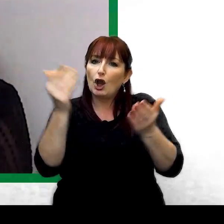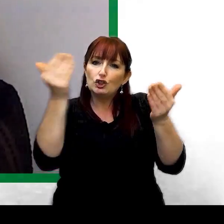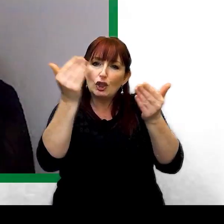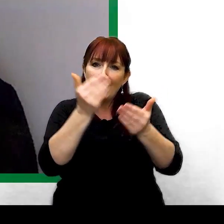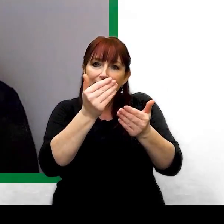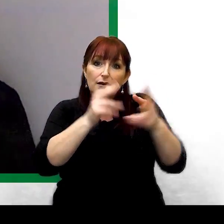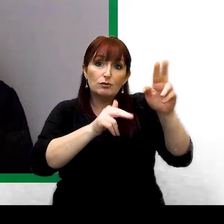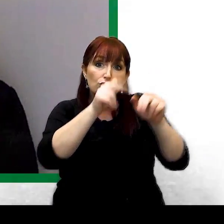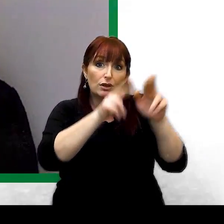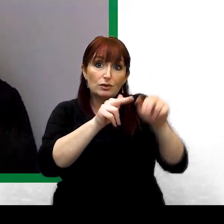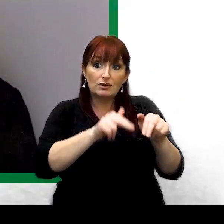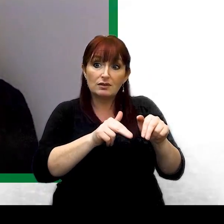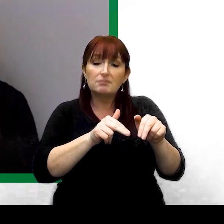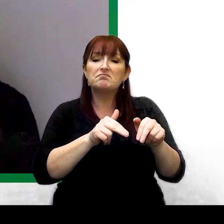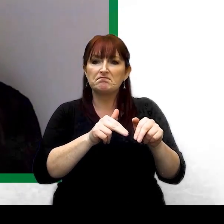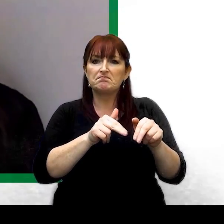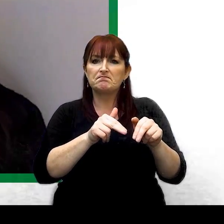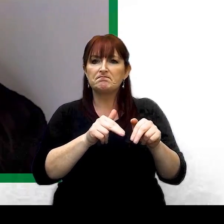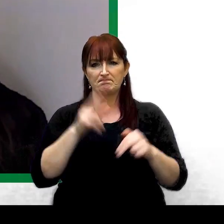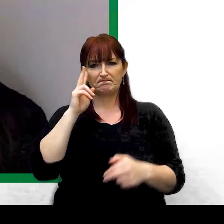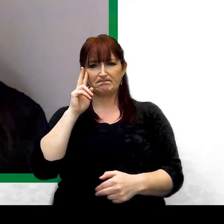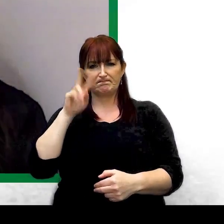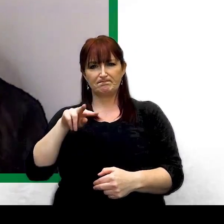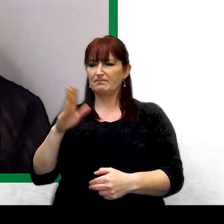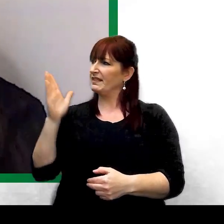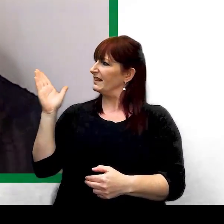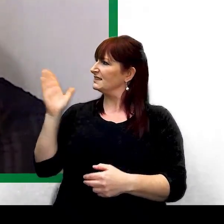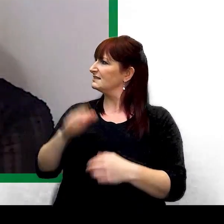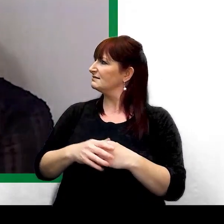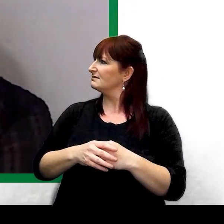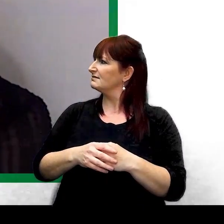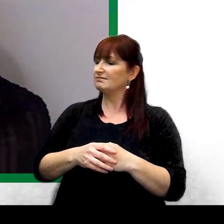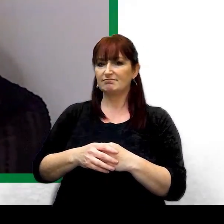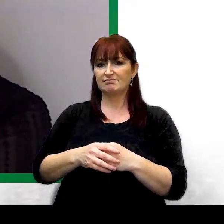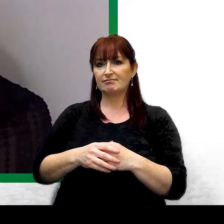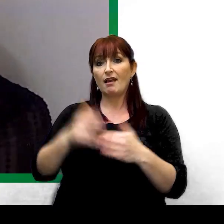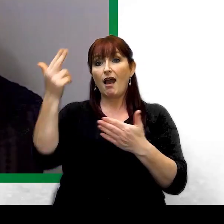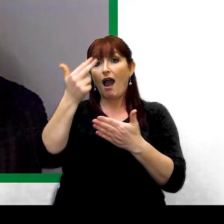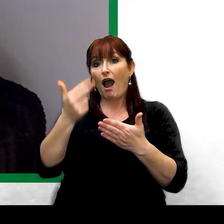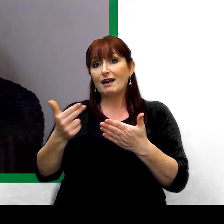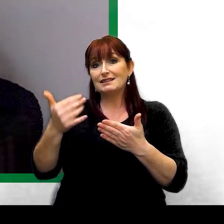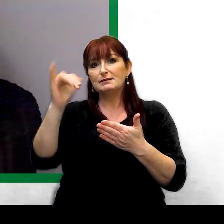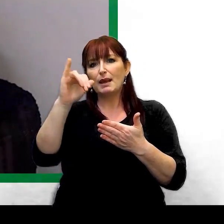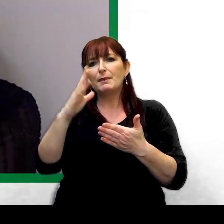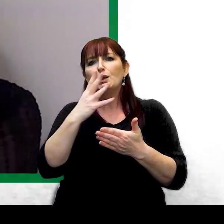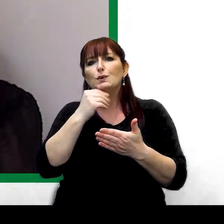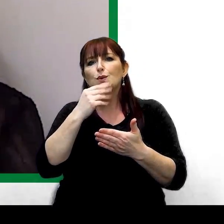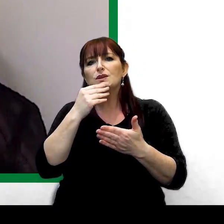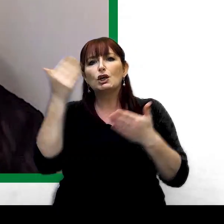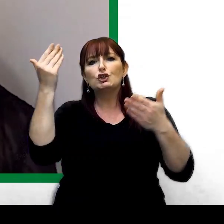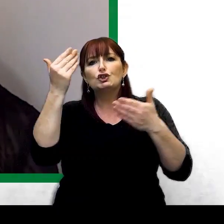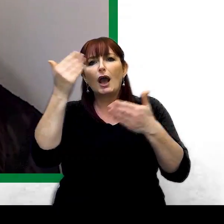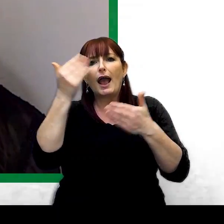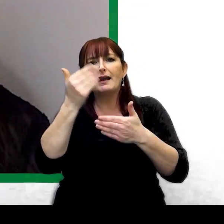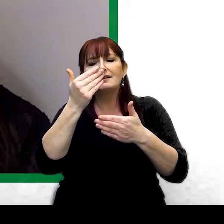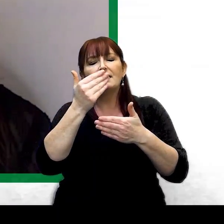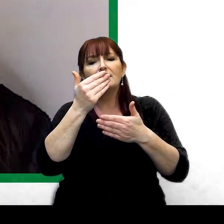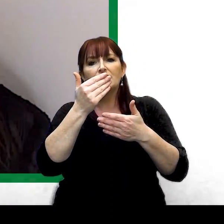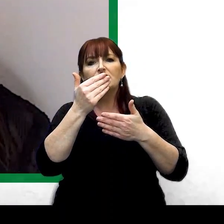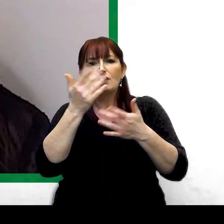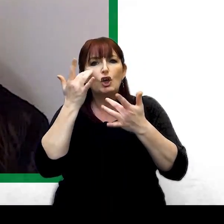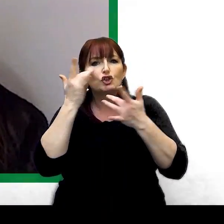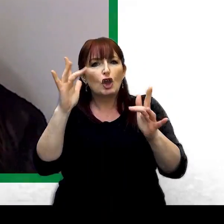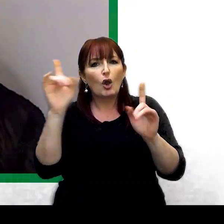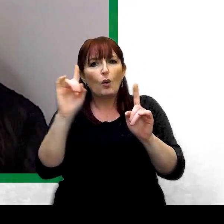this pepper for example. An artist might use shading to show the bumps in the different segments of the pepper. They might use light